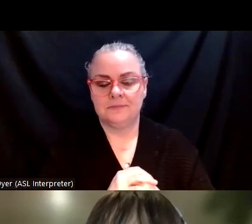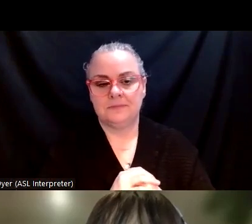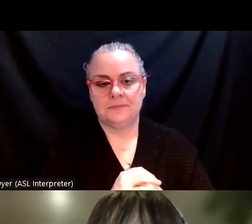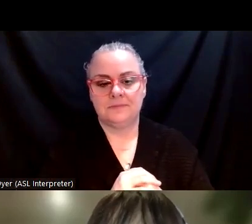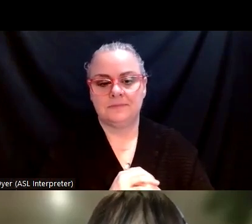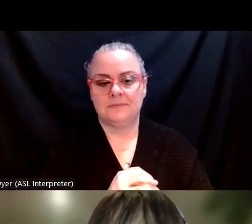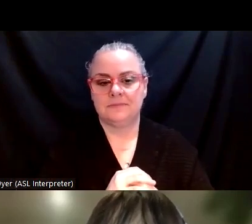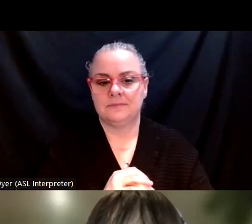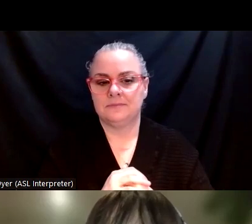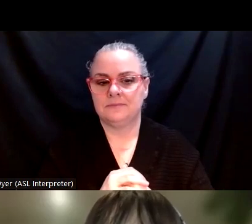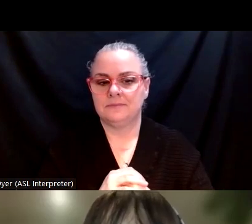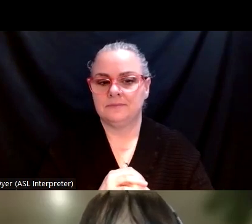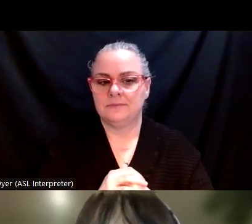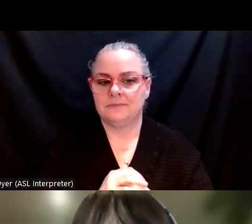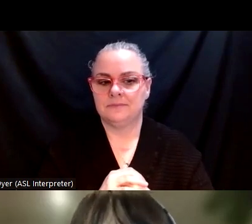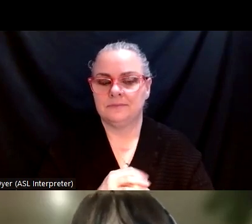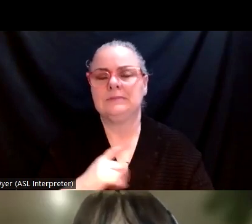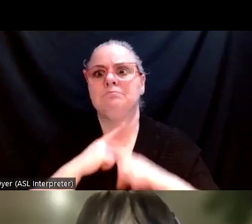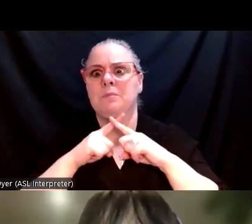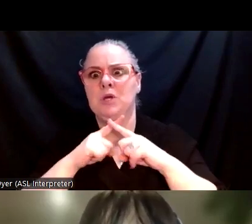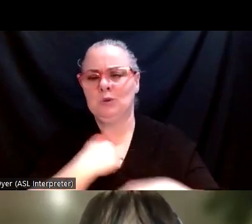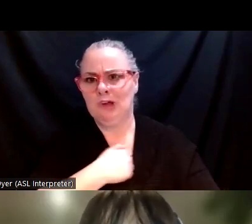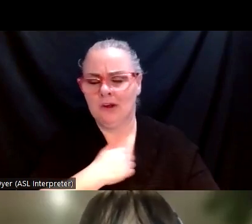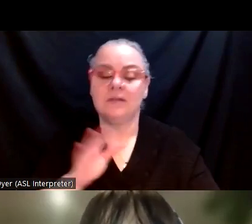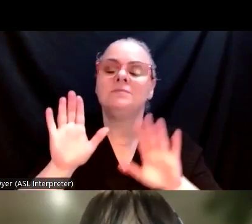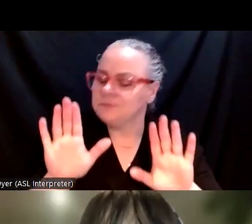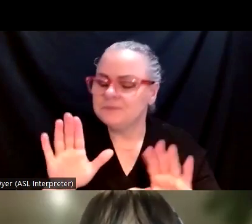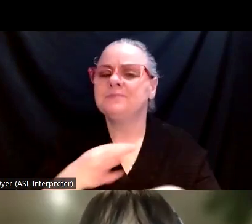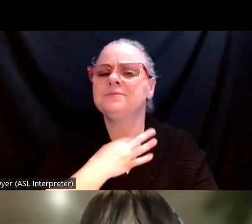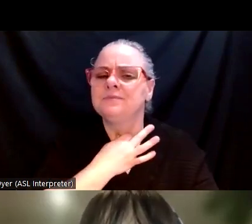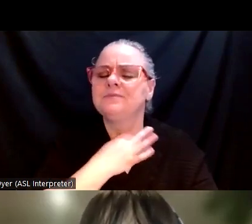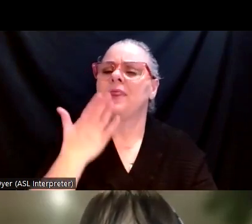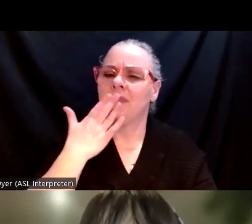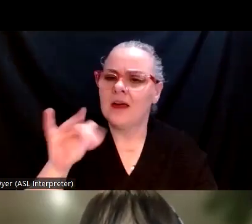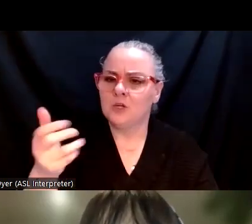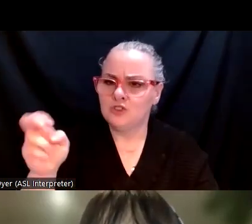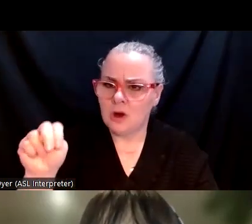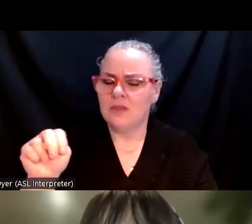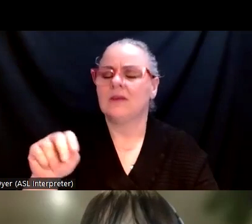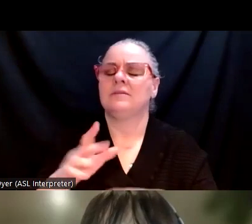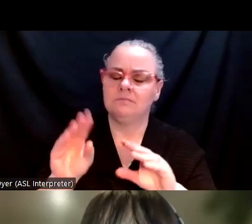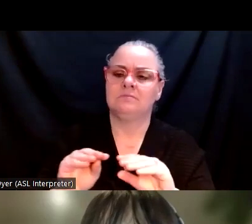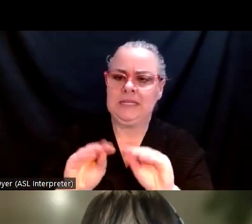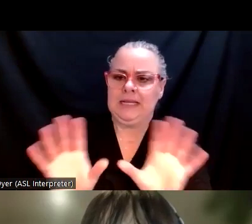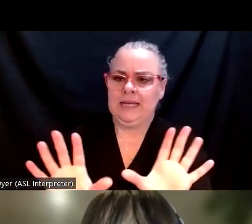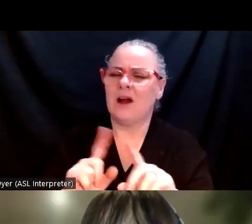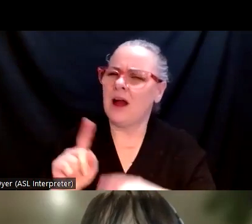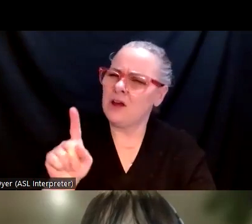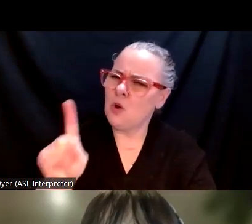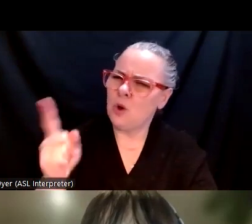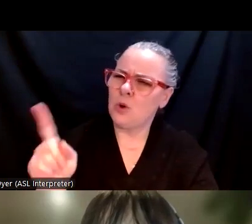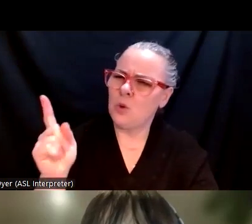you're muted. Sorry, it's just, I was on mute here. You know, Jonathan, thank you for taking us through that. I was just thinking of your